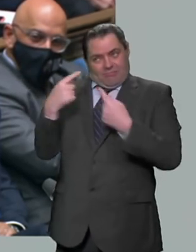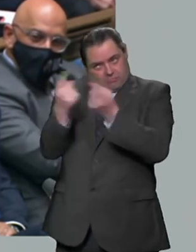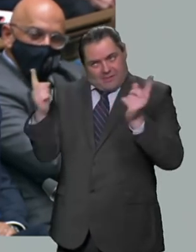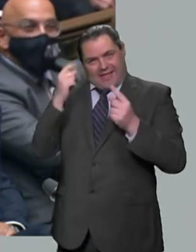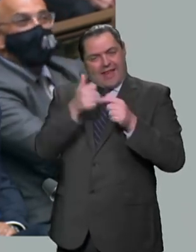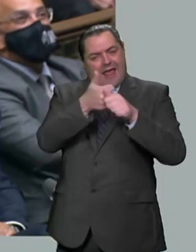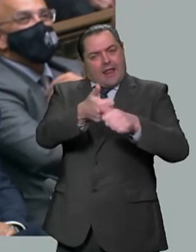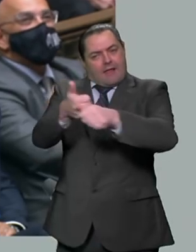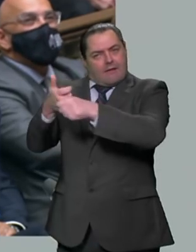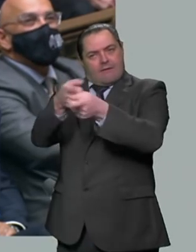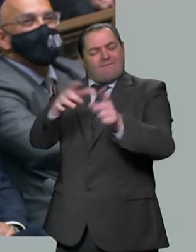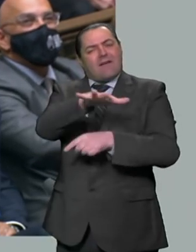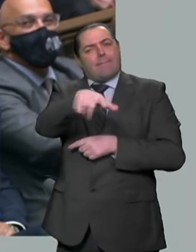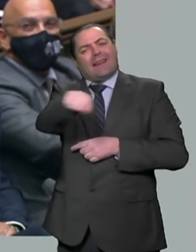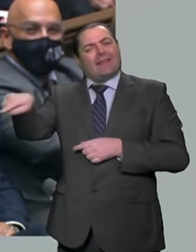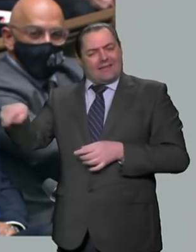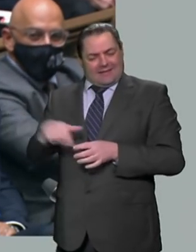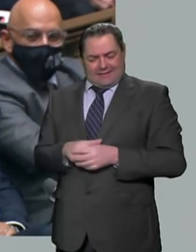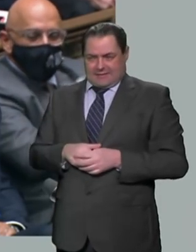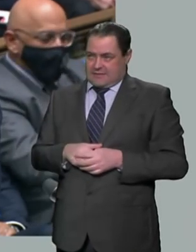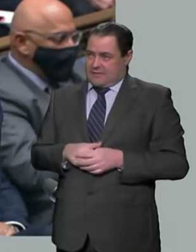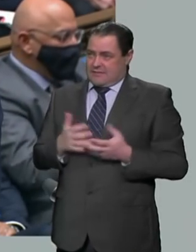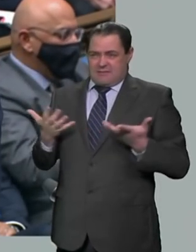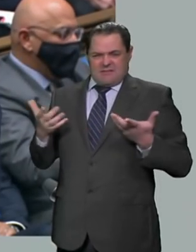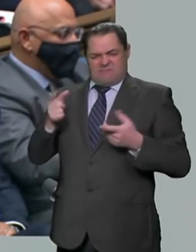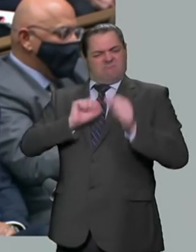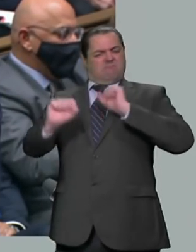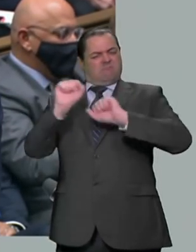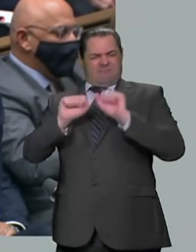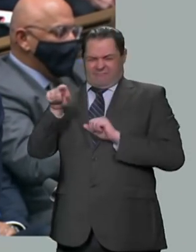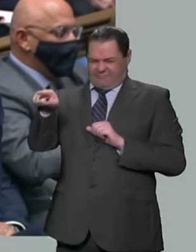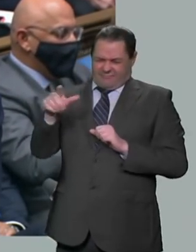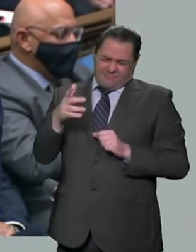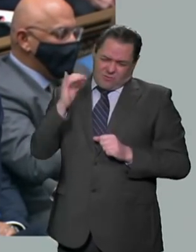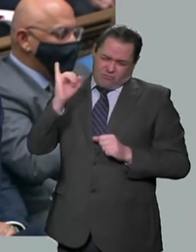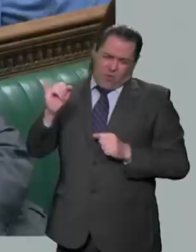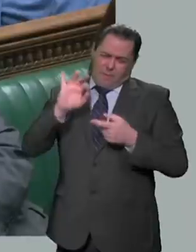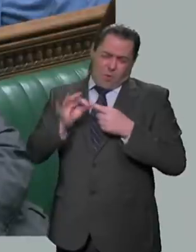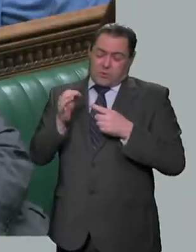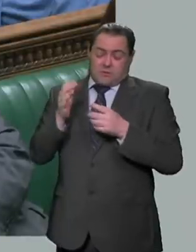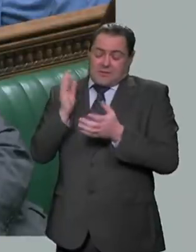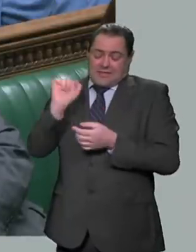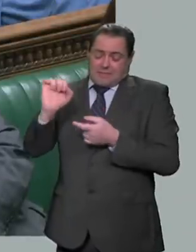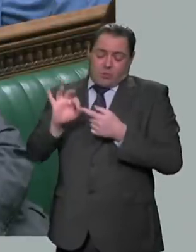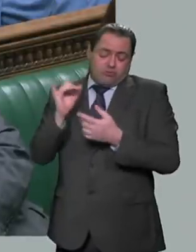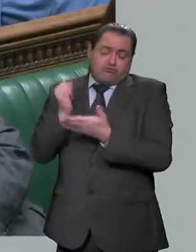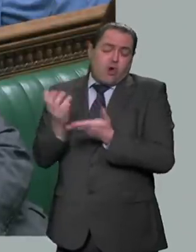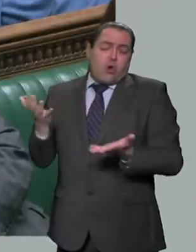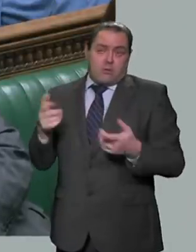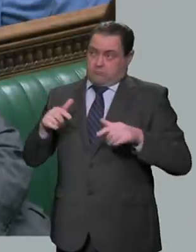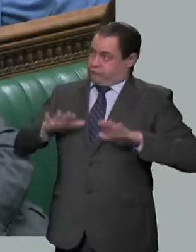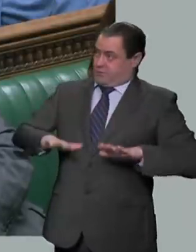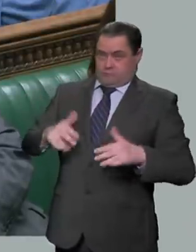country who are facing tough times. But his fundamental point is wrong. He's just wrong about what is happening in this